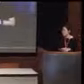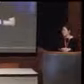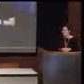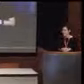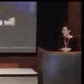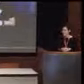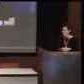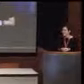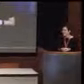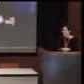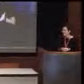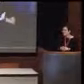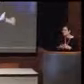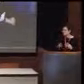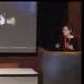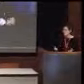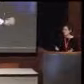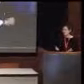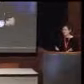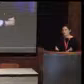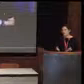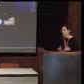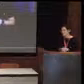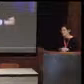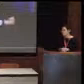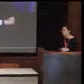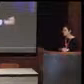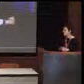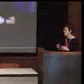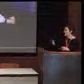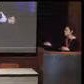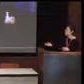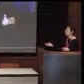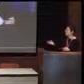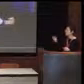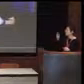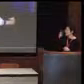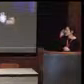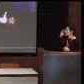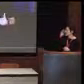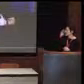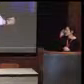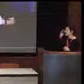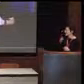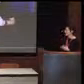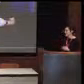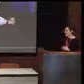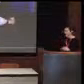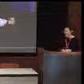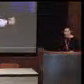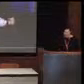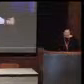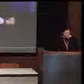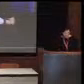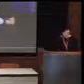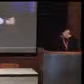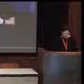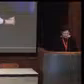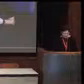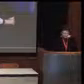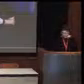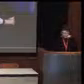research. So thank you so much to all of our guests for joining us today.